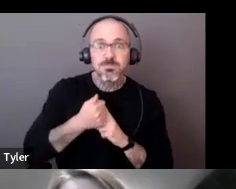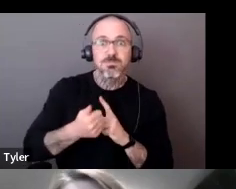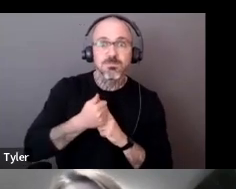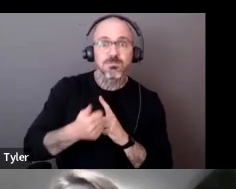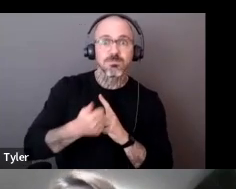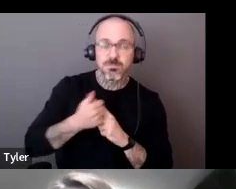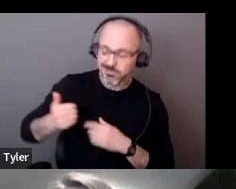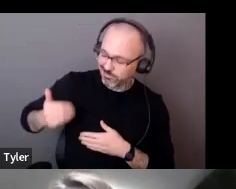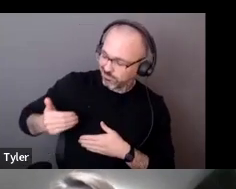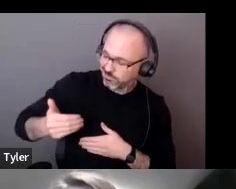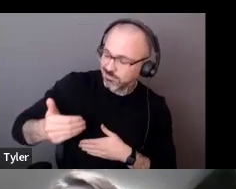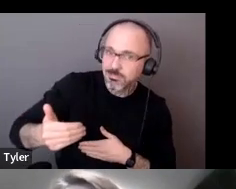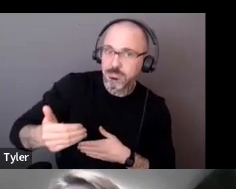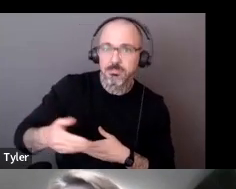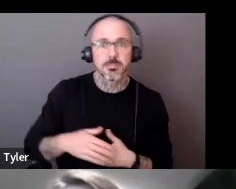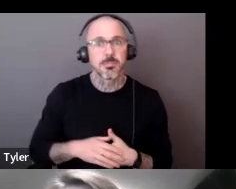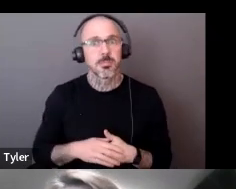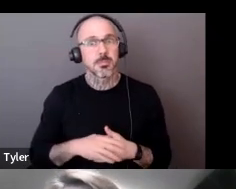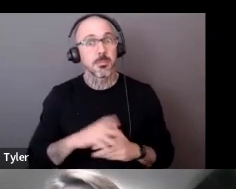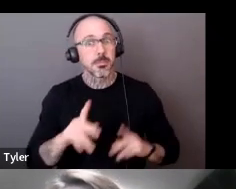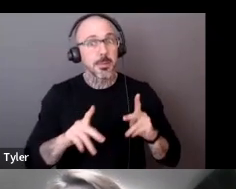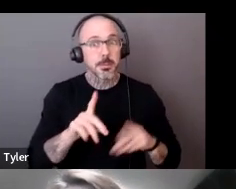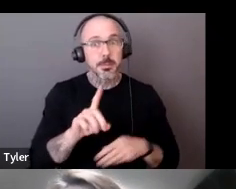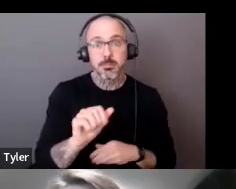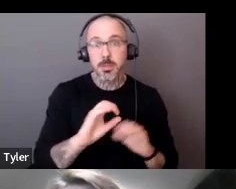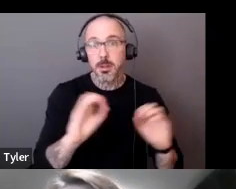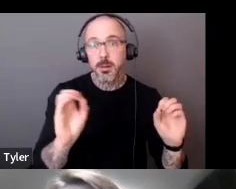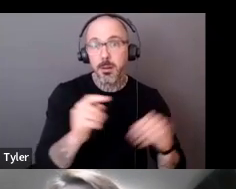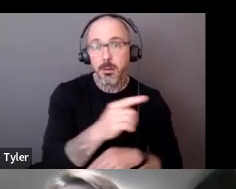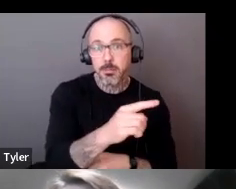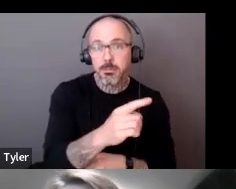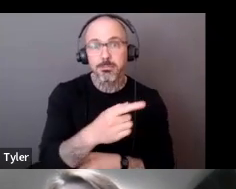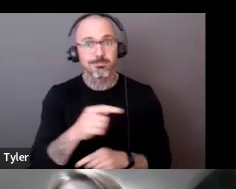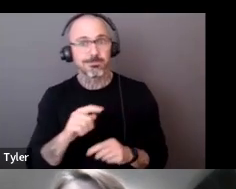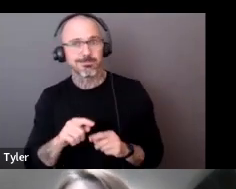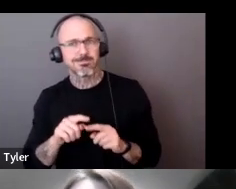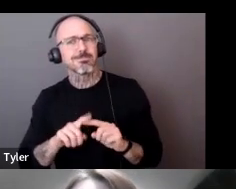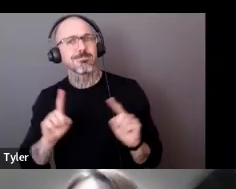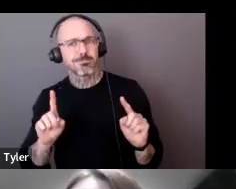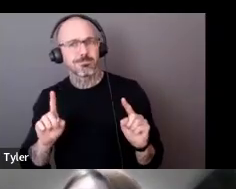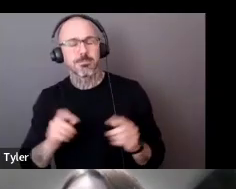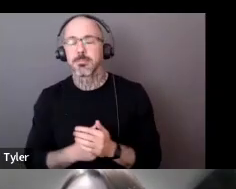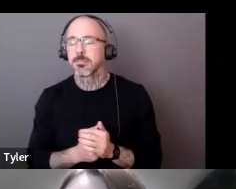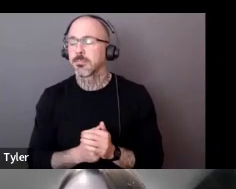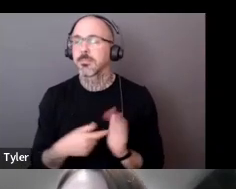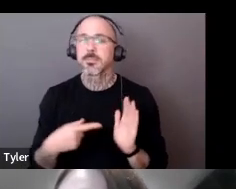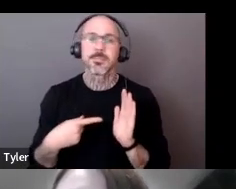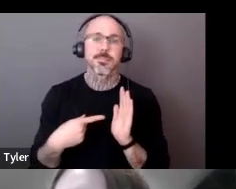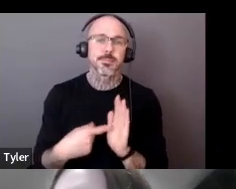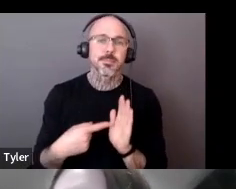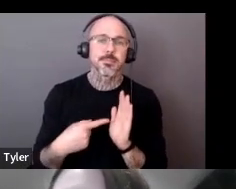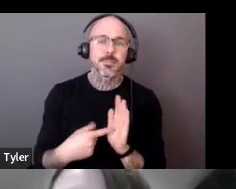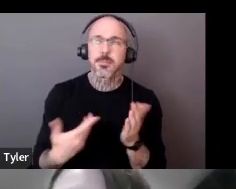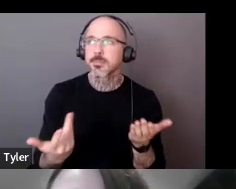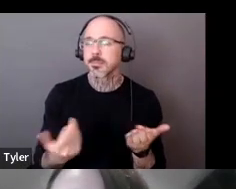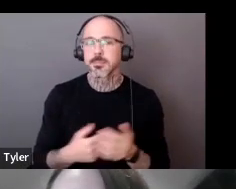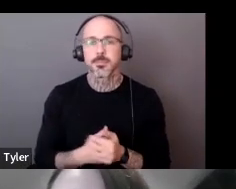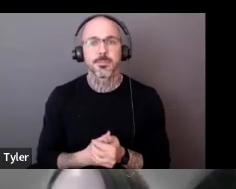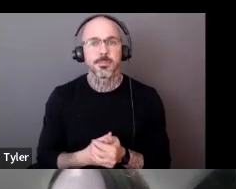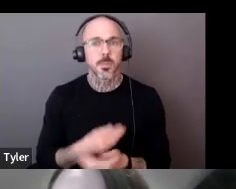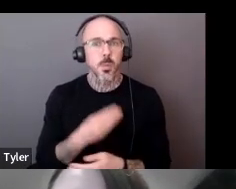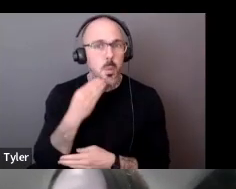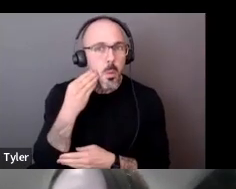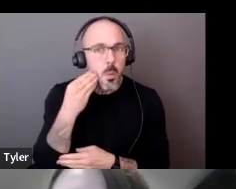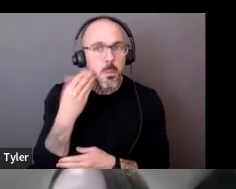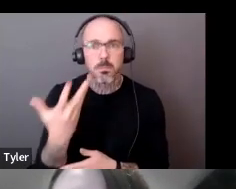do not have disabilities. So for instance, whether it is trying to navigate leaving your